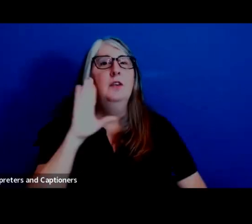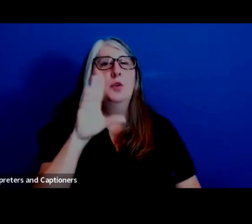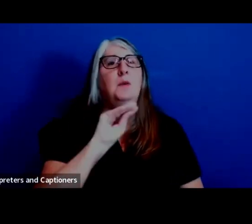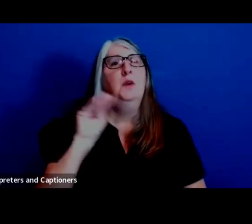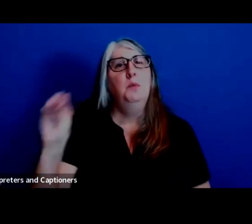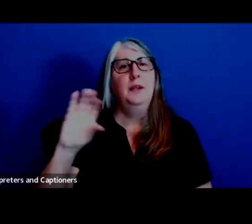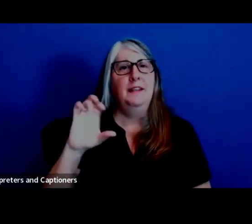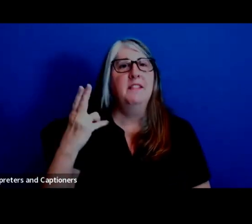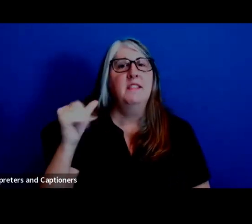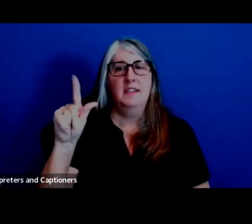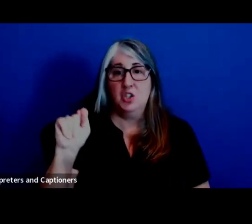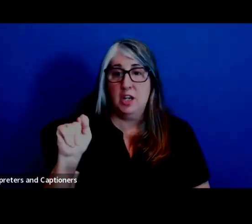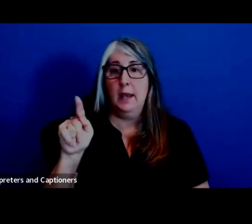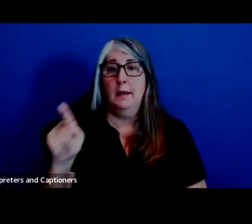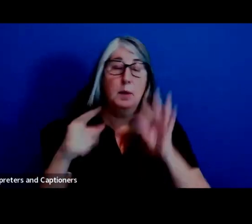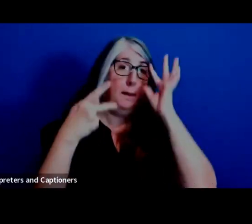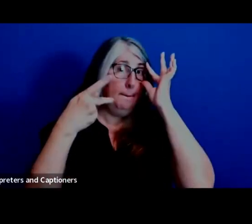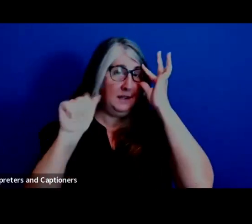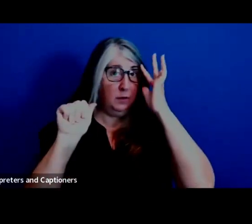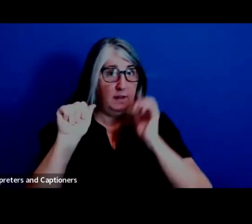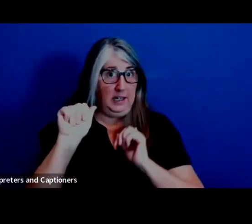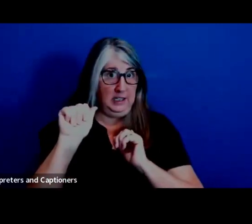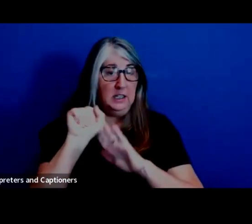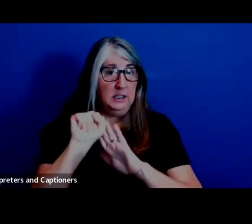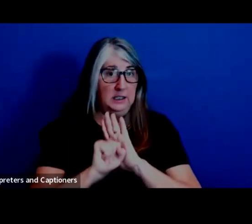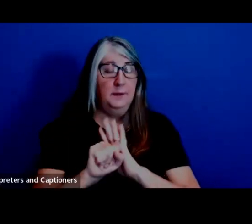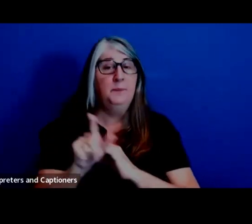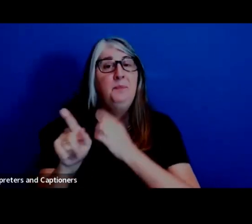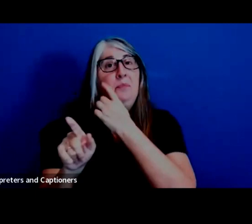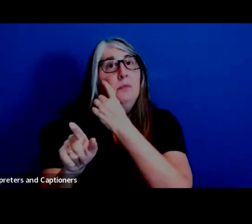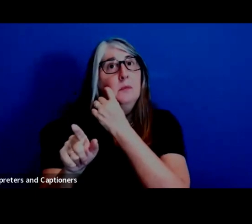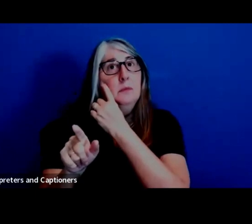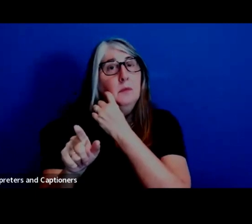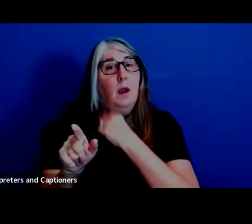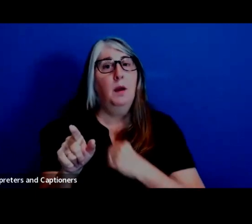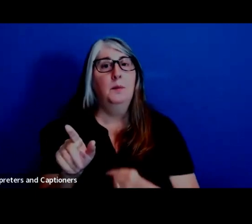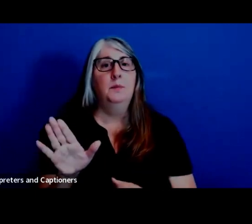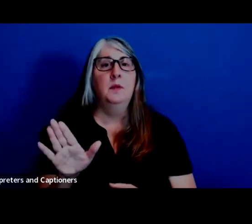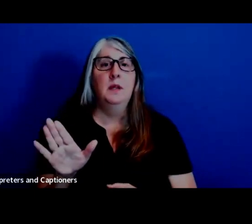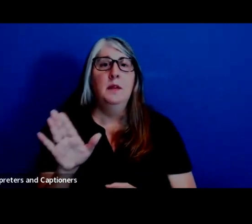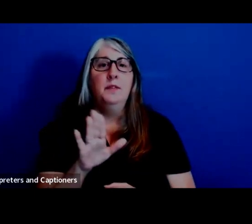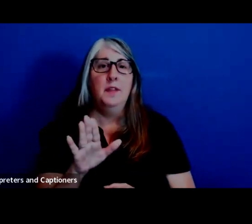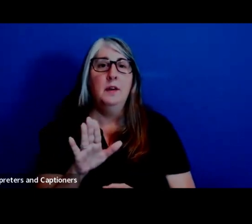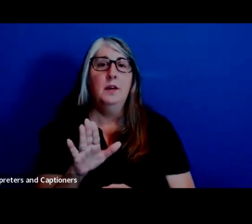into the chat. The Pennsylvania government or disability and aging page has a really